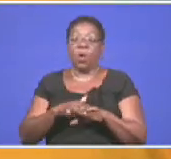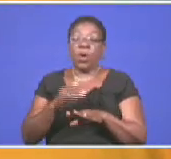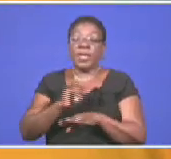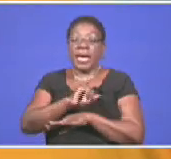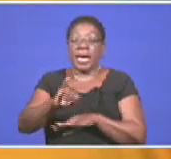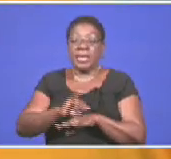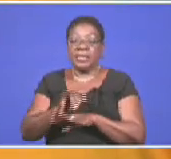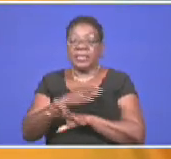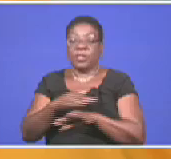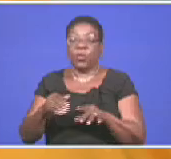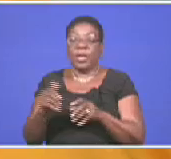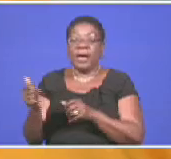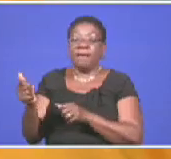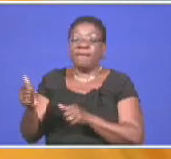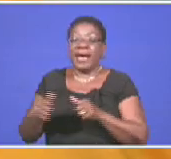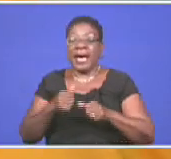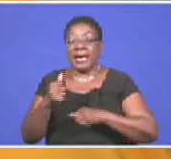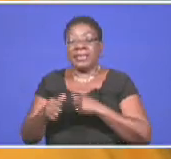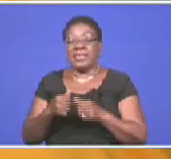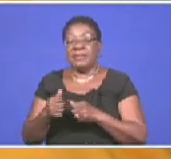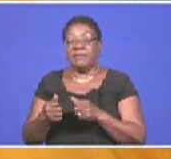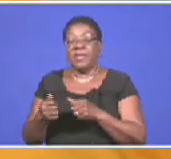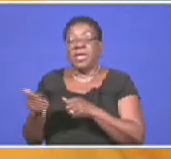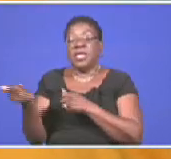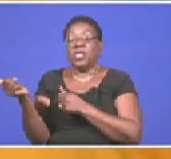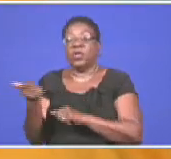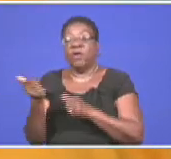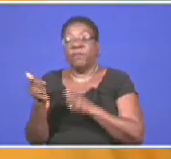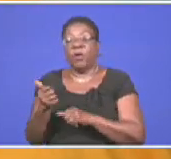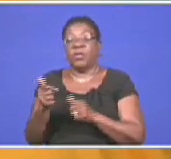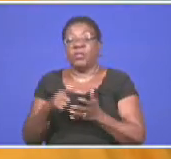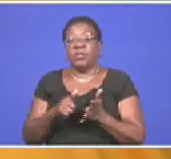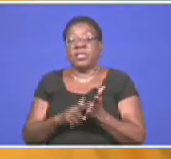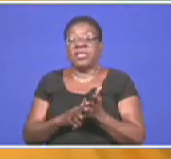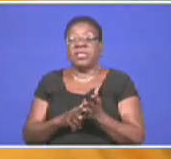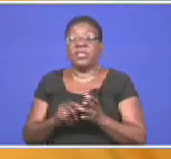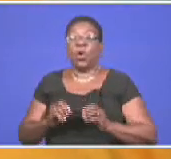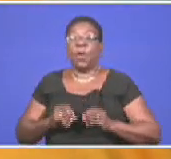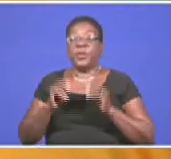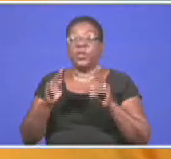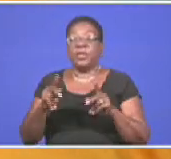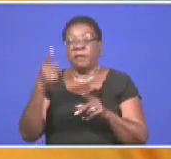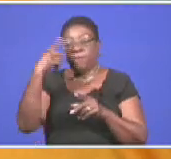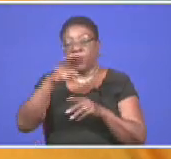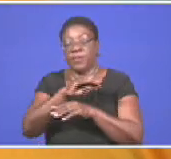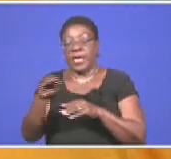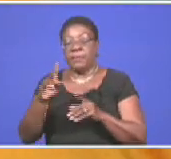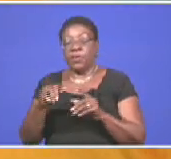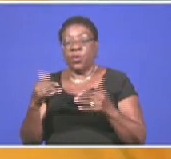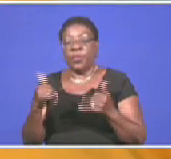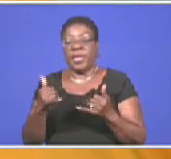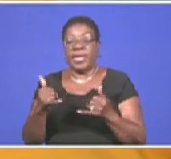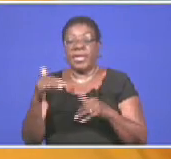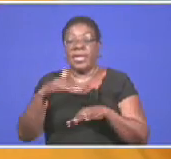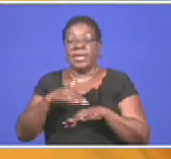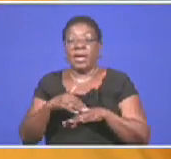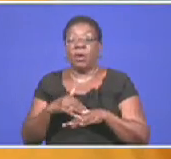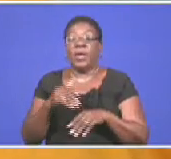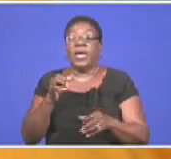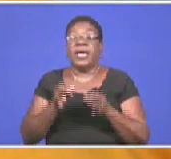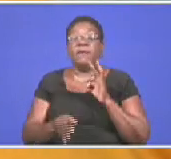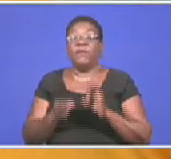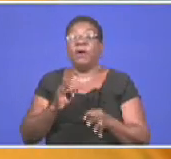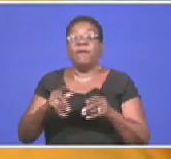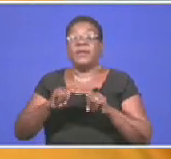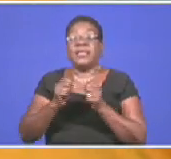have active softball. So this is the opportunity for them to show their talent again. If you have a team on any of the islands